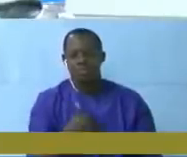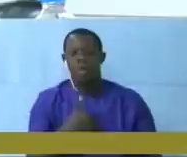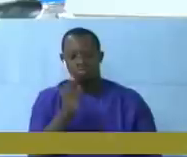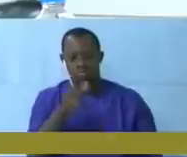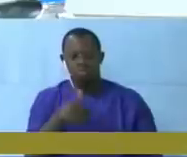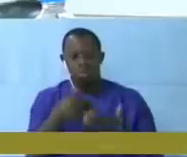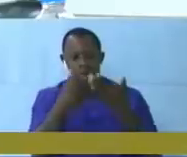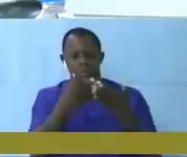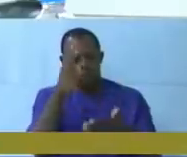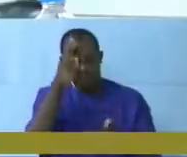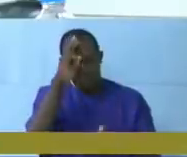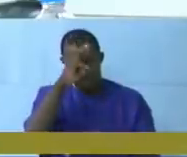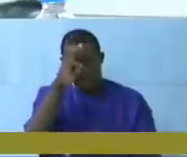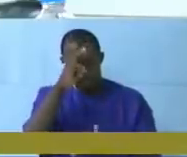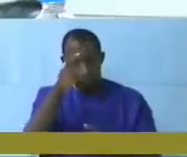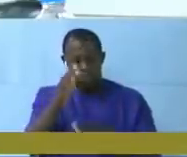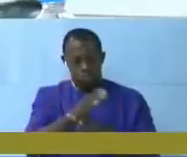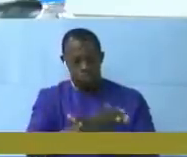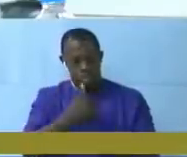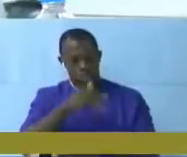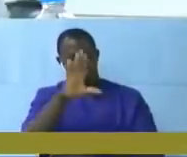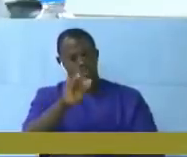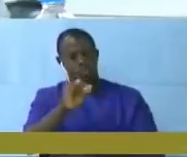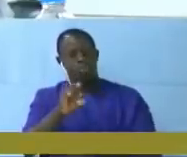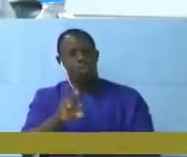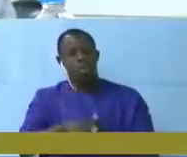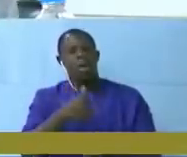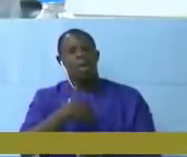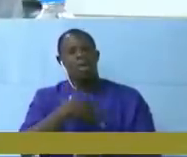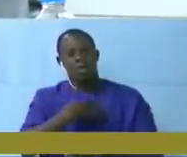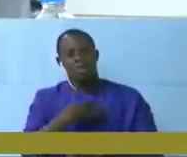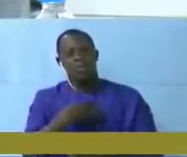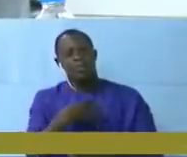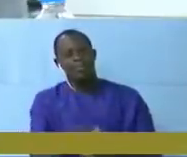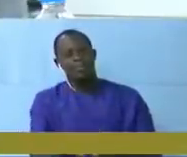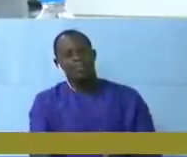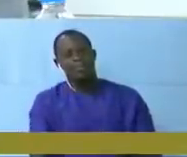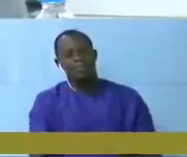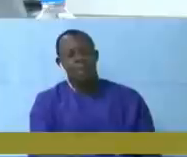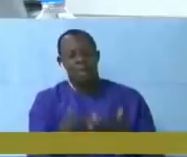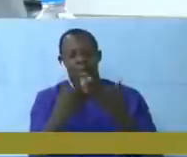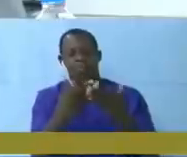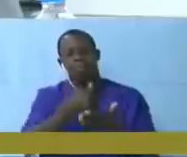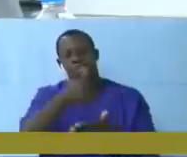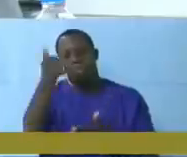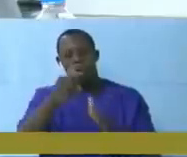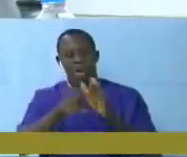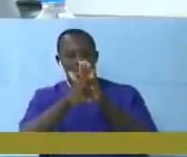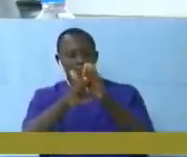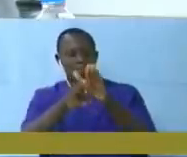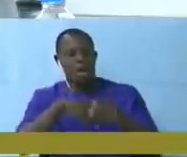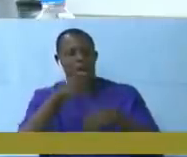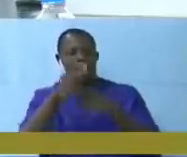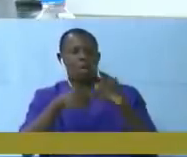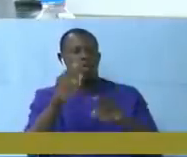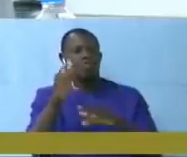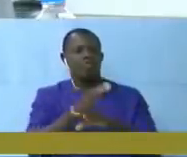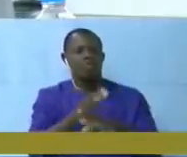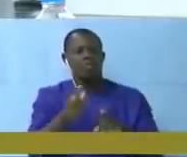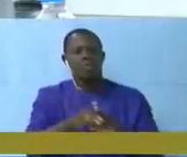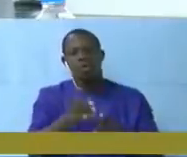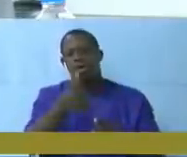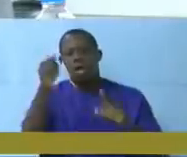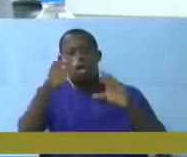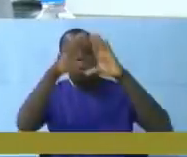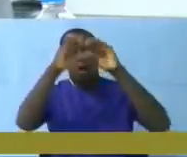you allow me, please, I would just also give other examples of officials that needed confirmation.